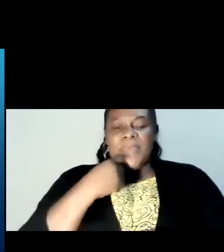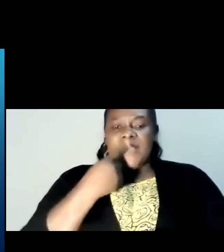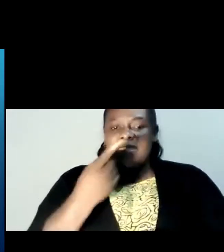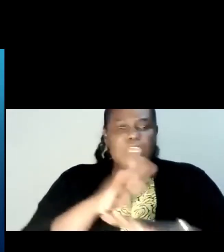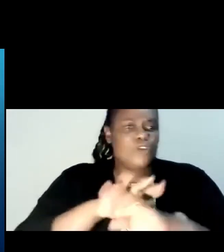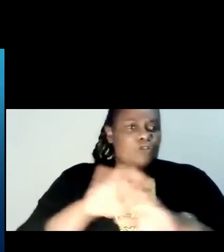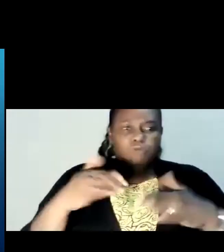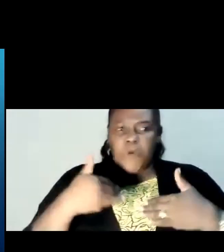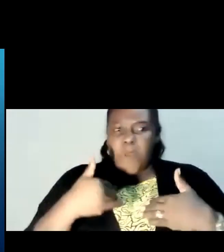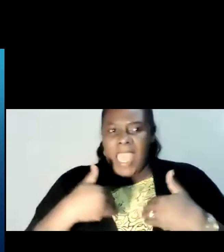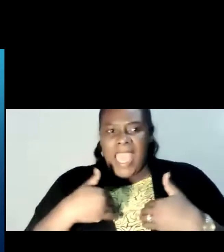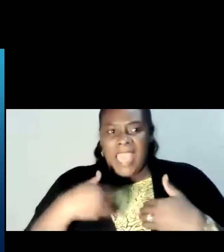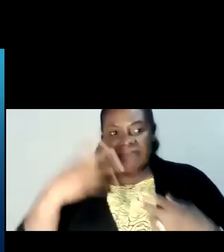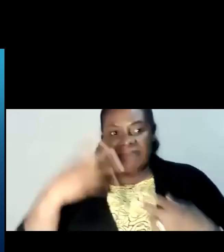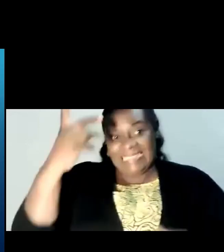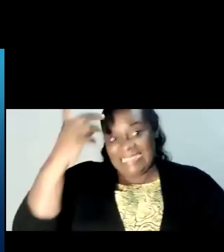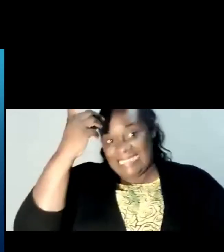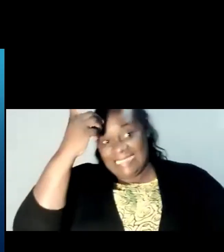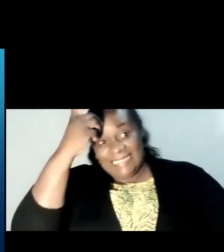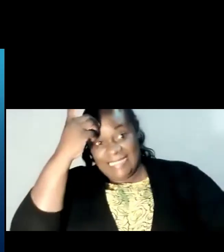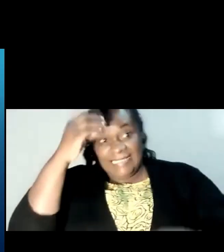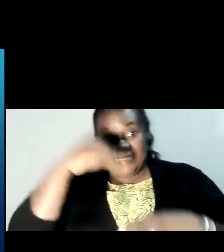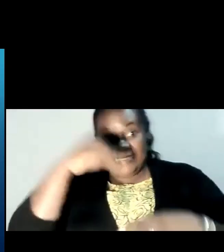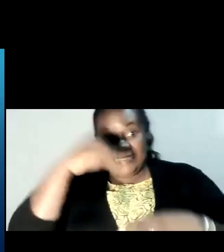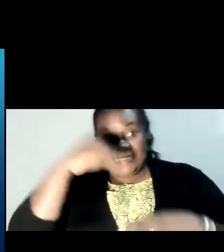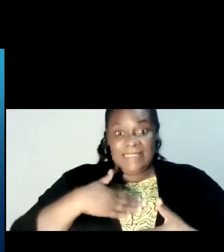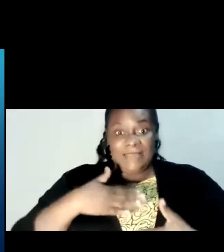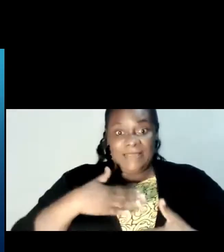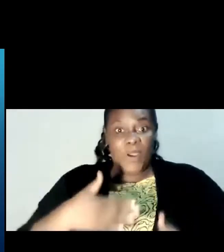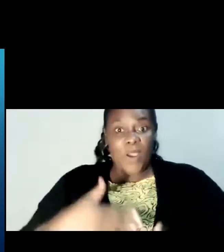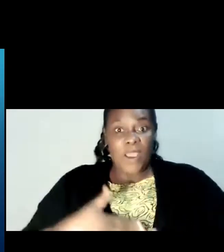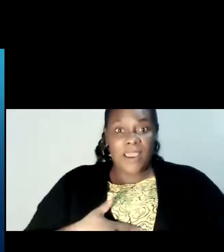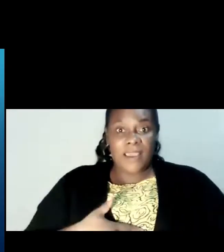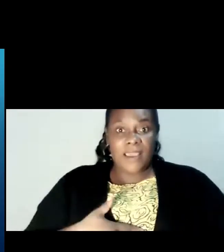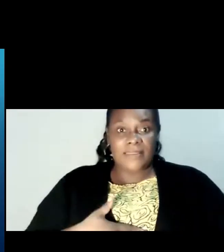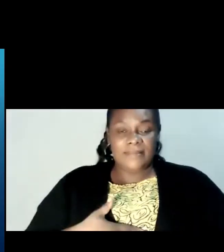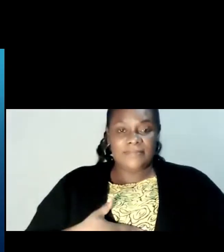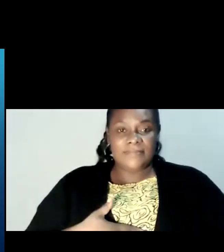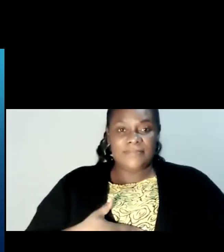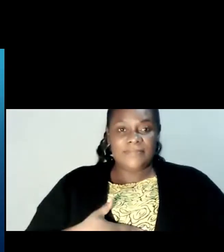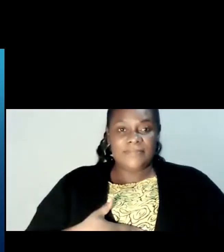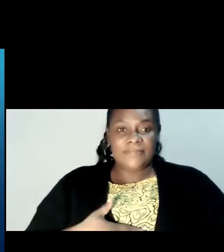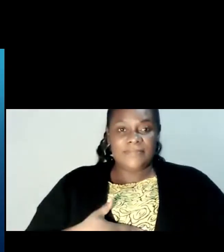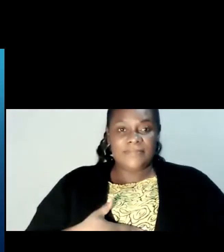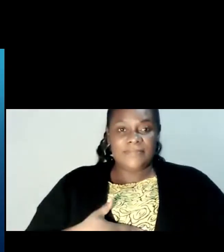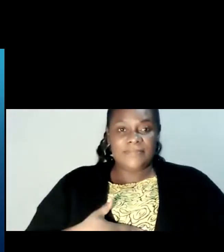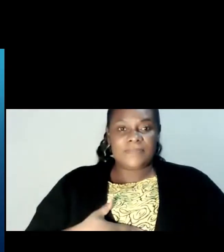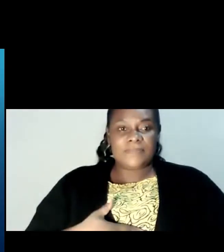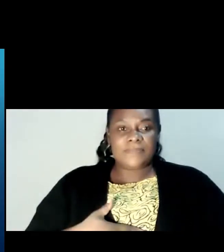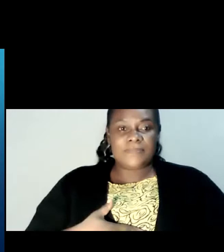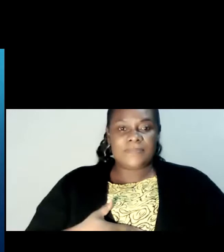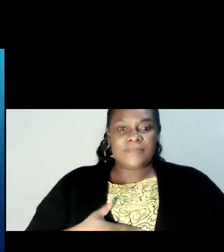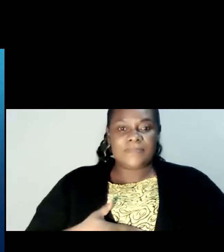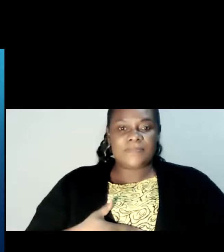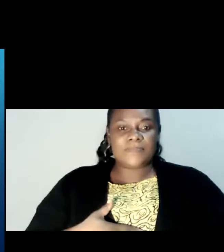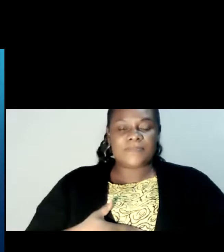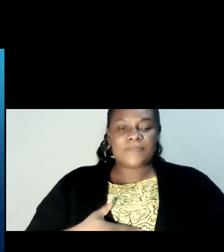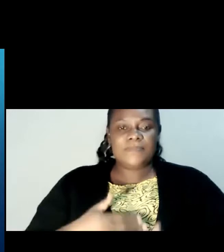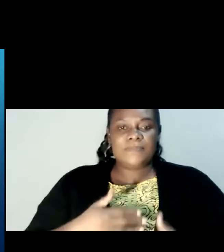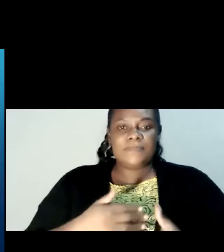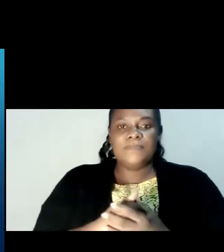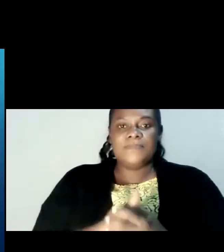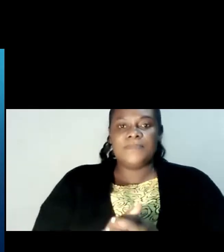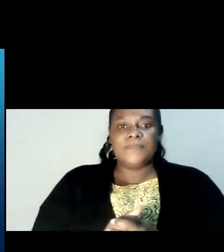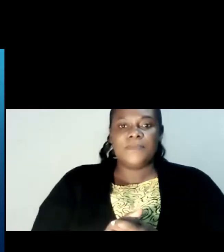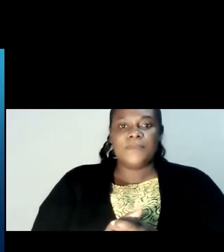but it should be considered in its total definition, which includes not